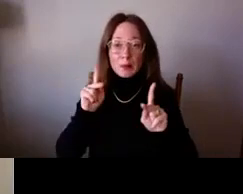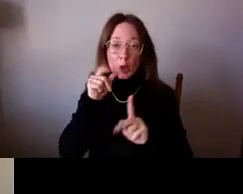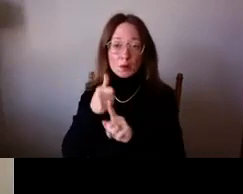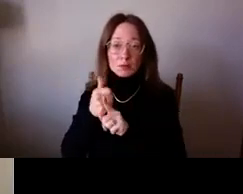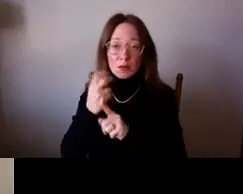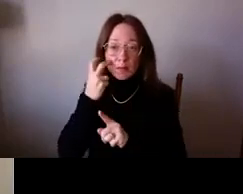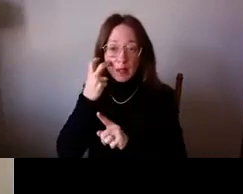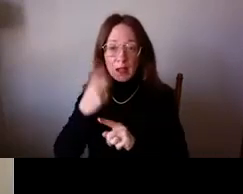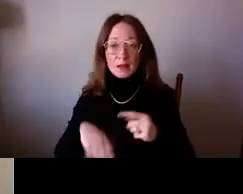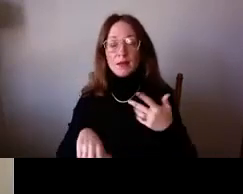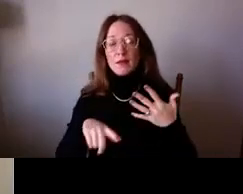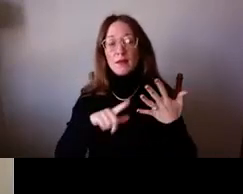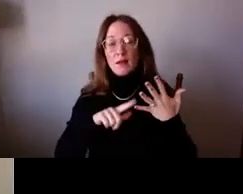program,